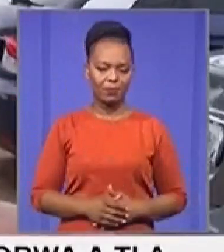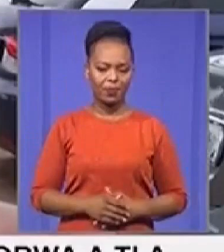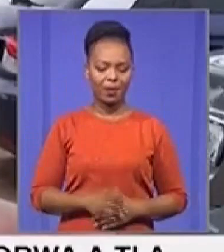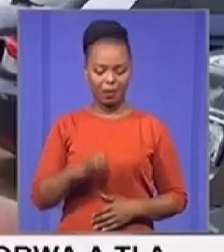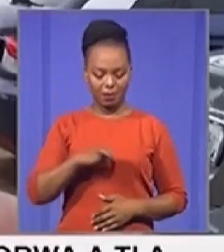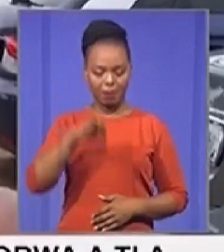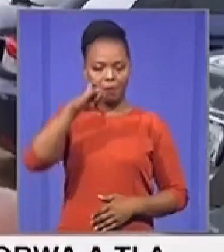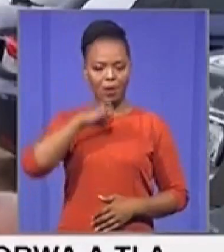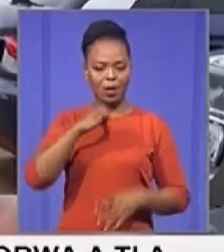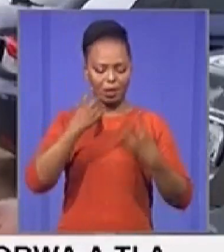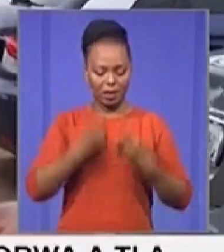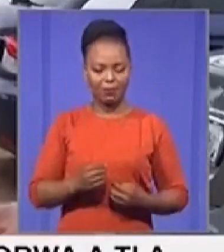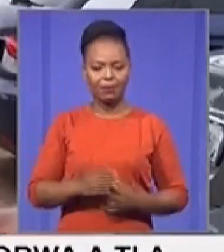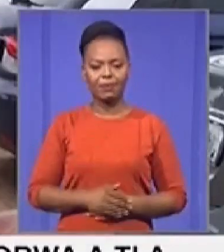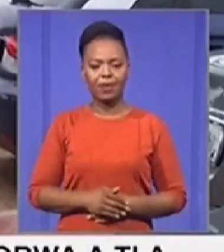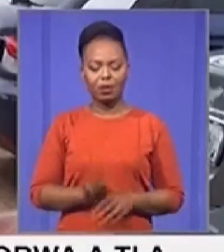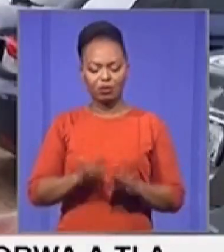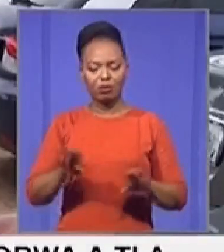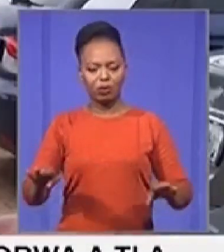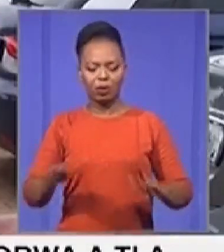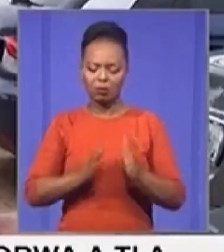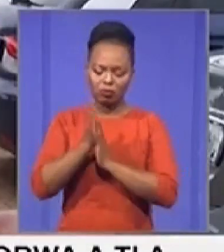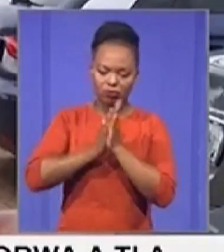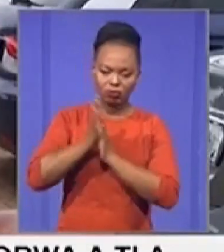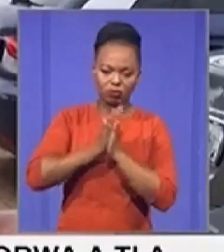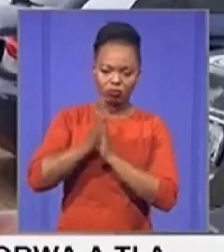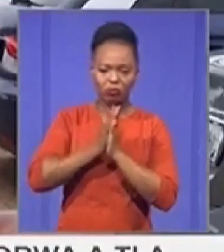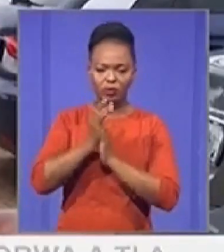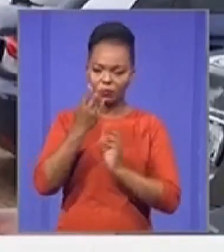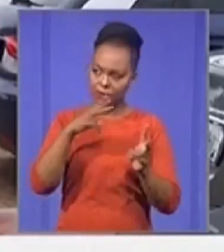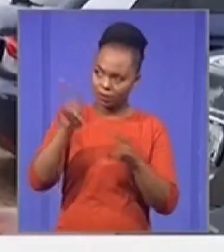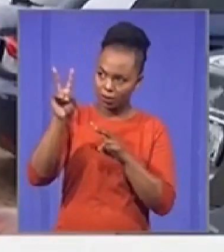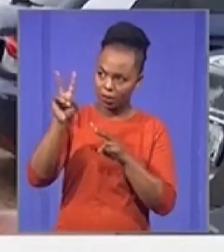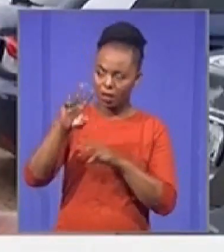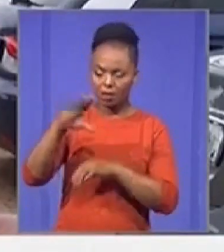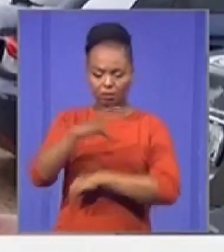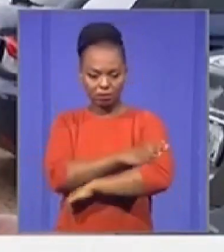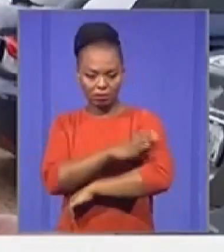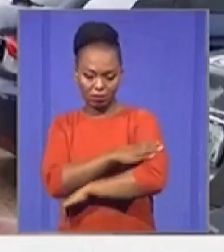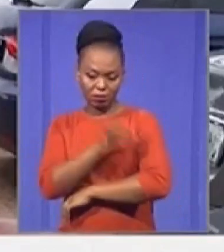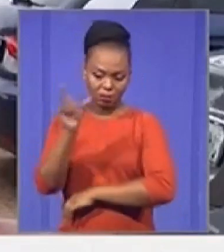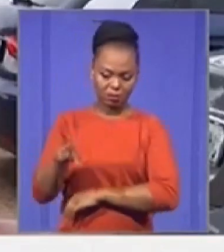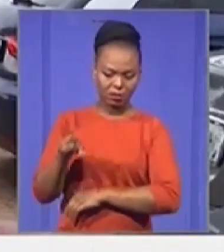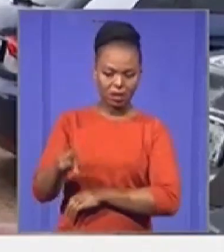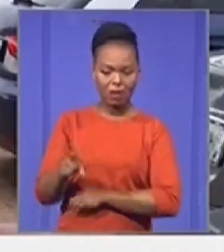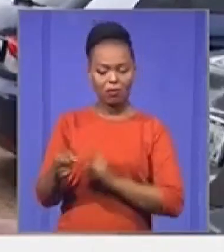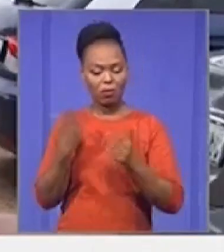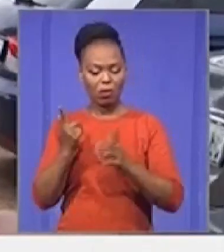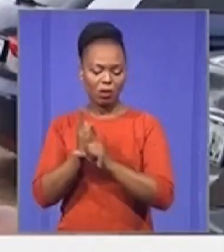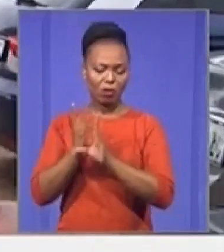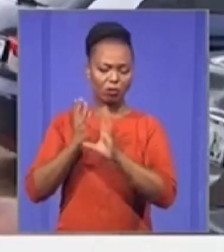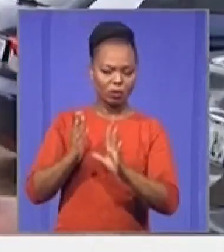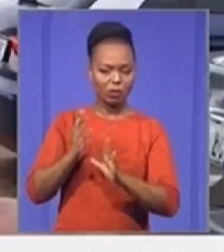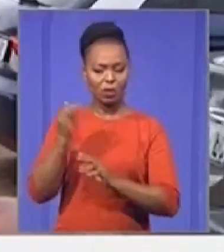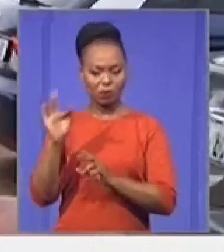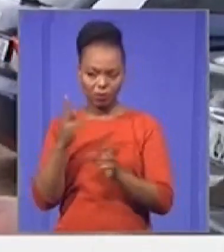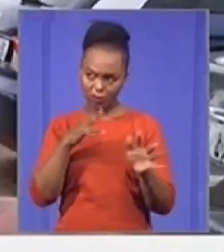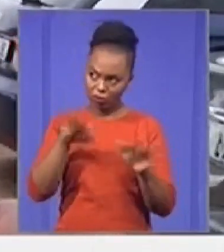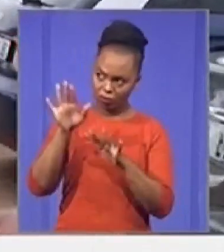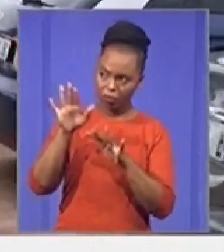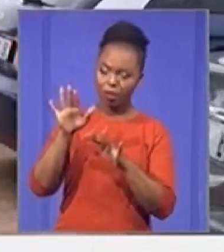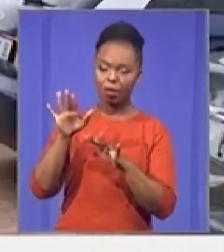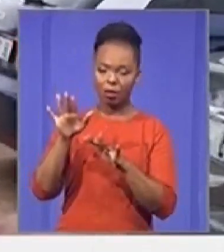especially our kids are very motivated when they see Siya. Siya is coming from the township. Now when they see